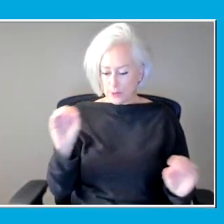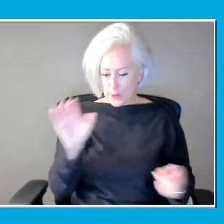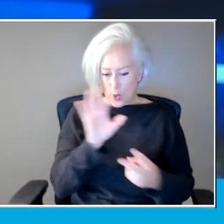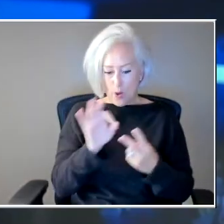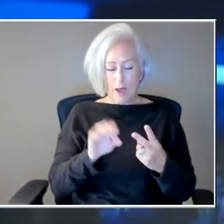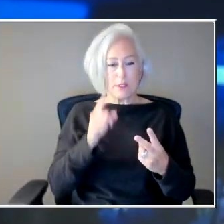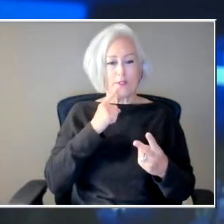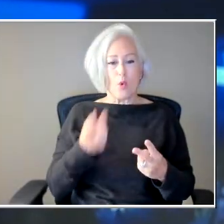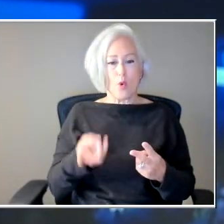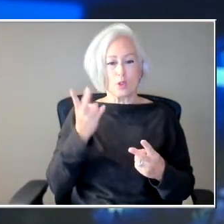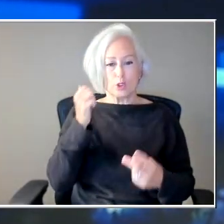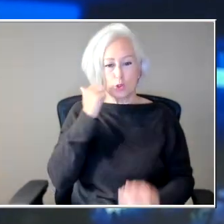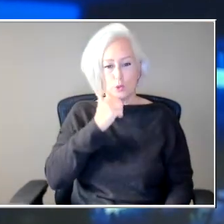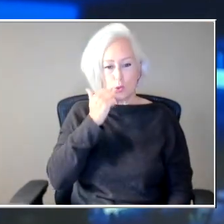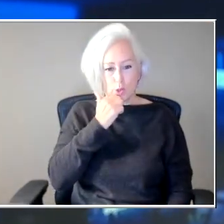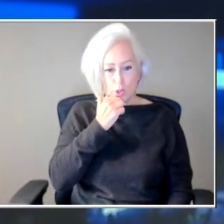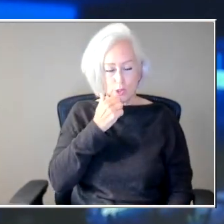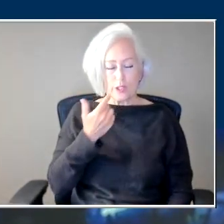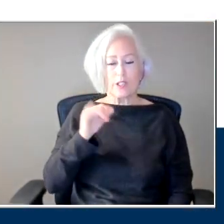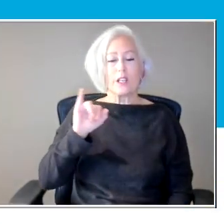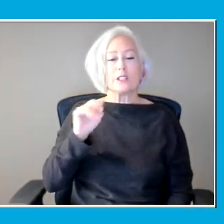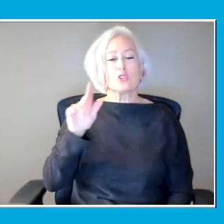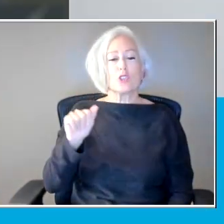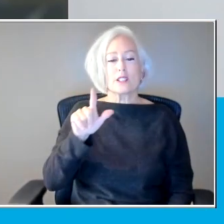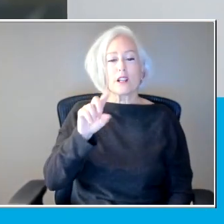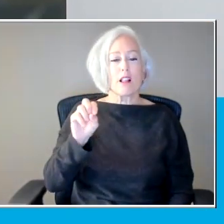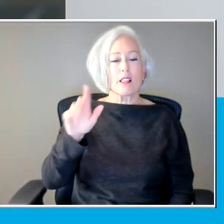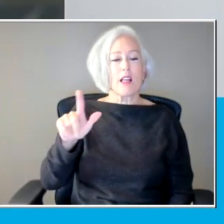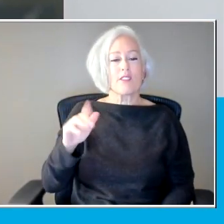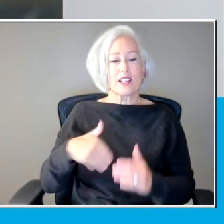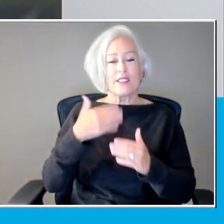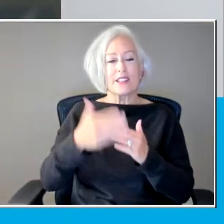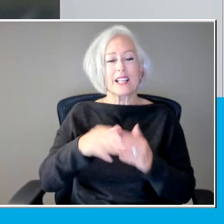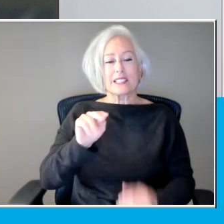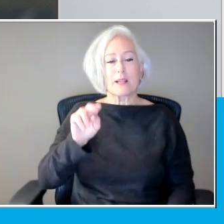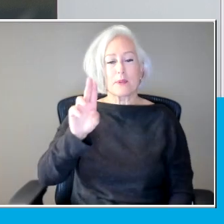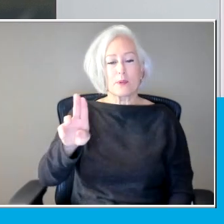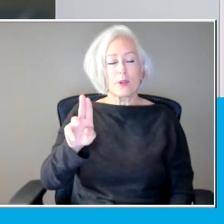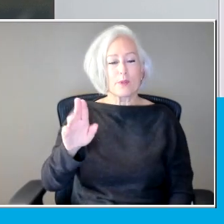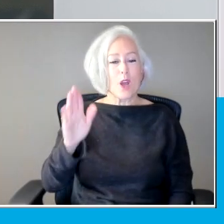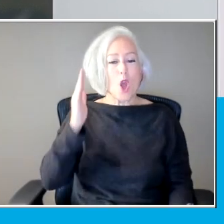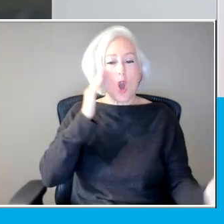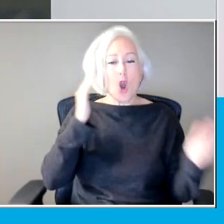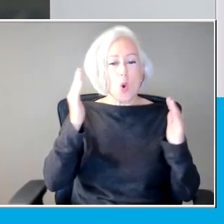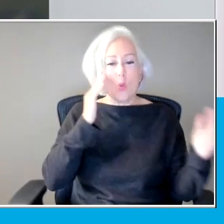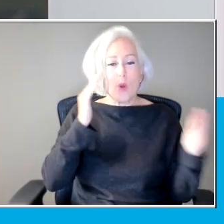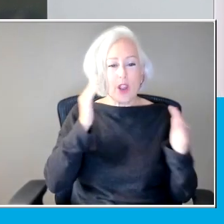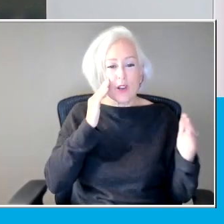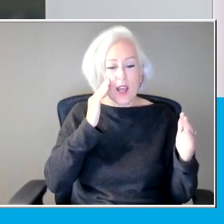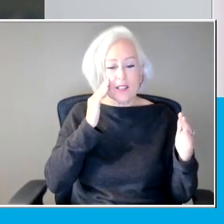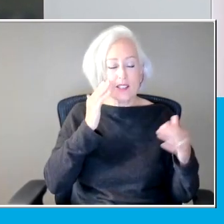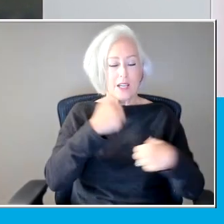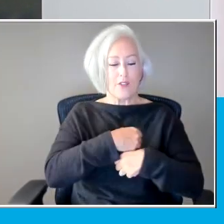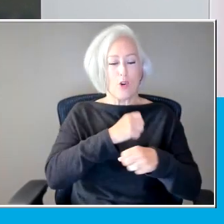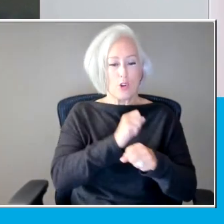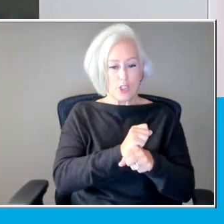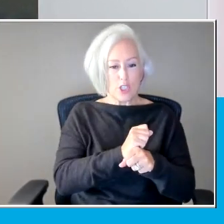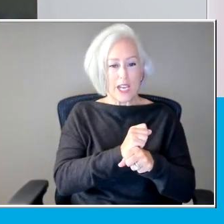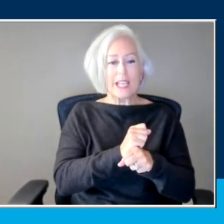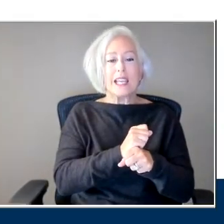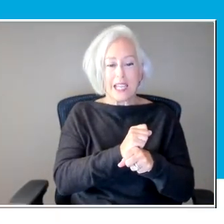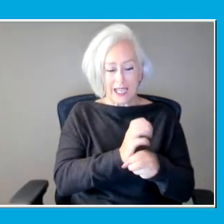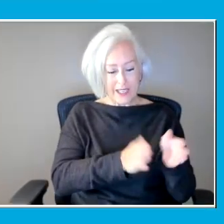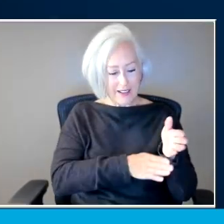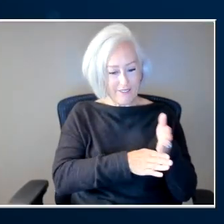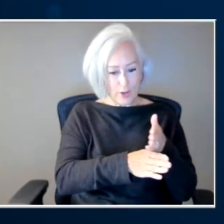girls. I'm Jessica Lovell on the next Morning Medical Update, raising awareness while turning adversity into opportunity. How this